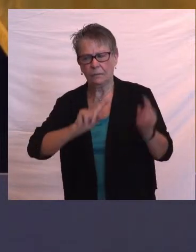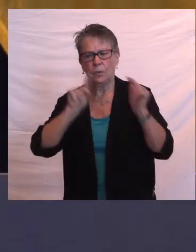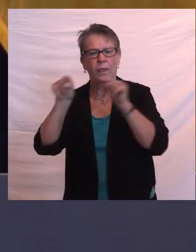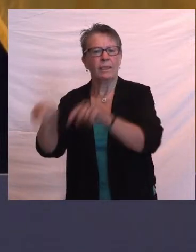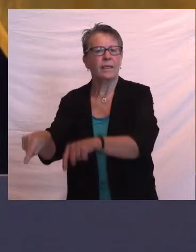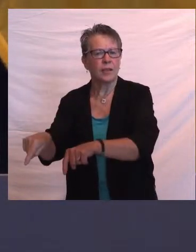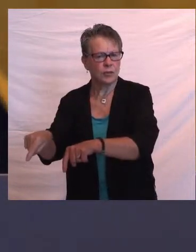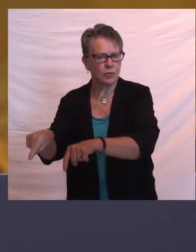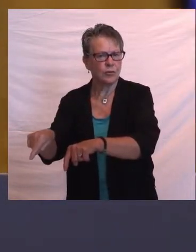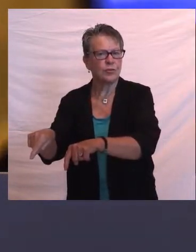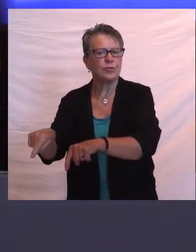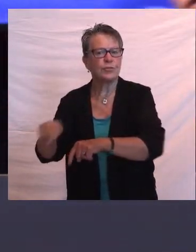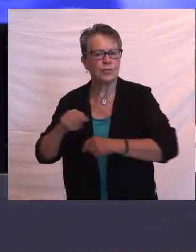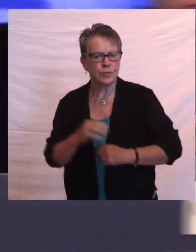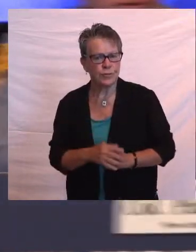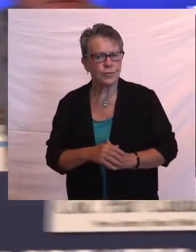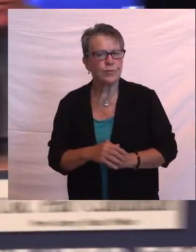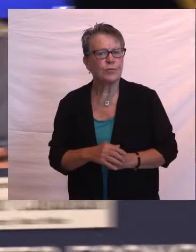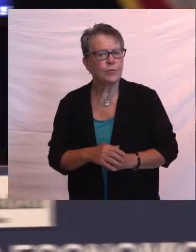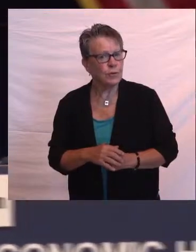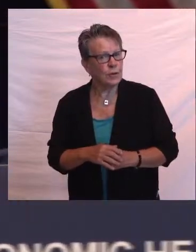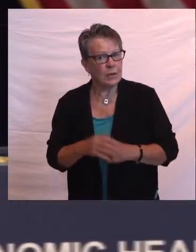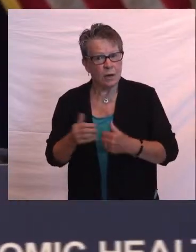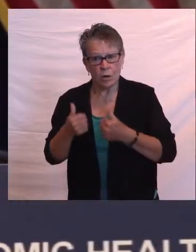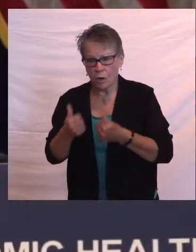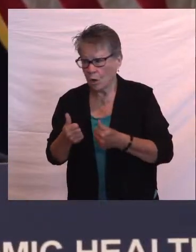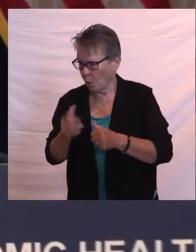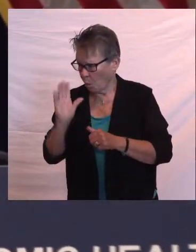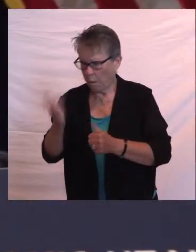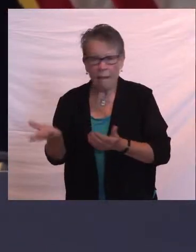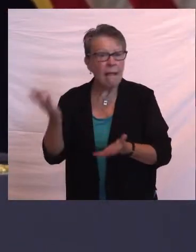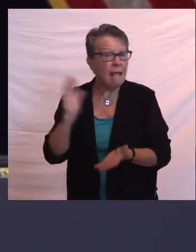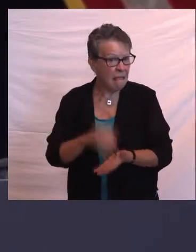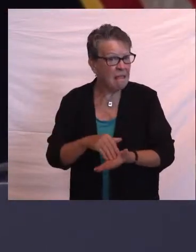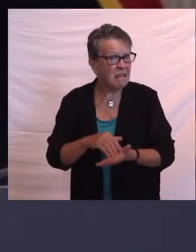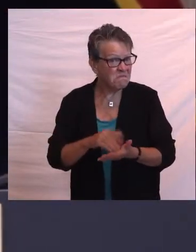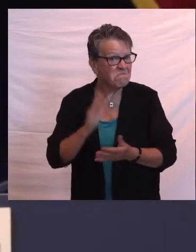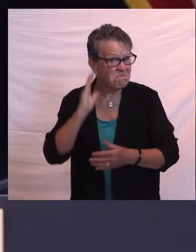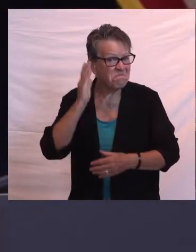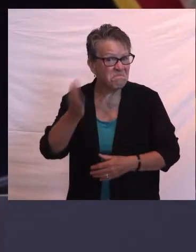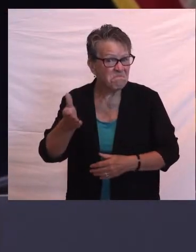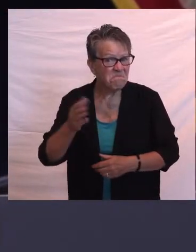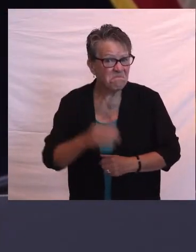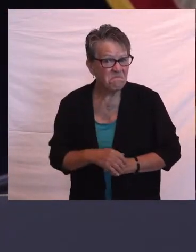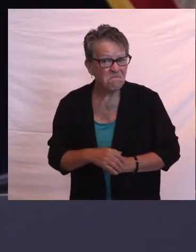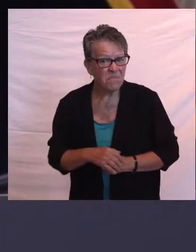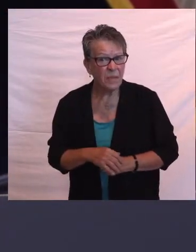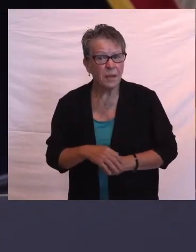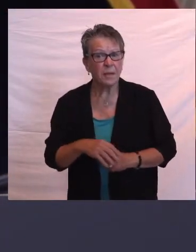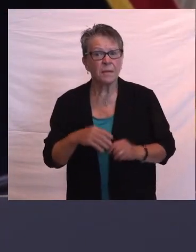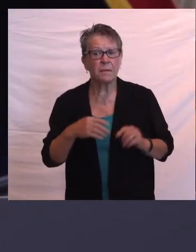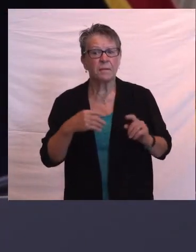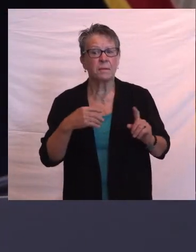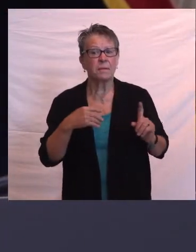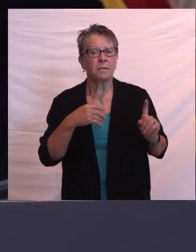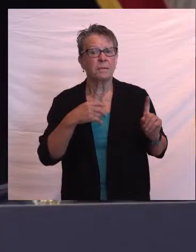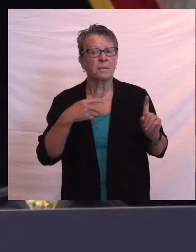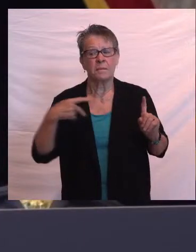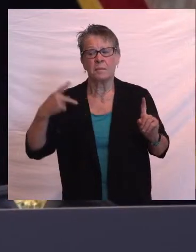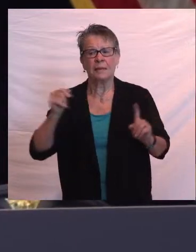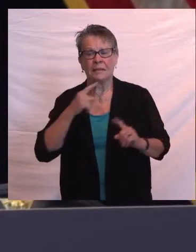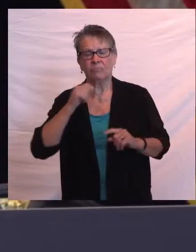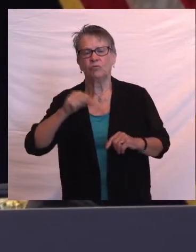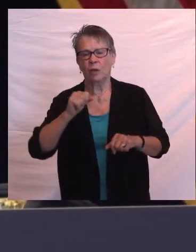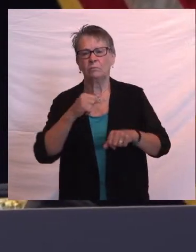Thanks, Governor. Yeah, to your point, the governor hosted the virtual town hall on Friday morning, and just having our partners